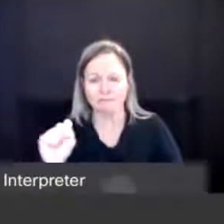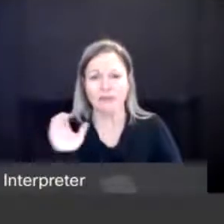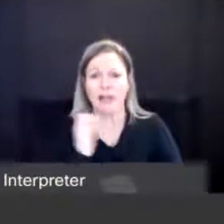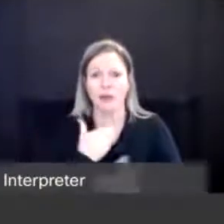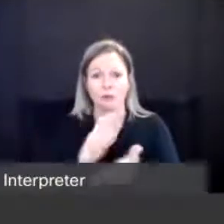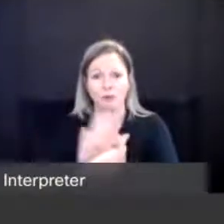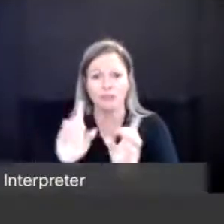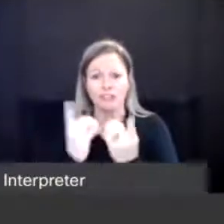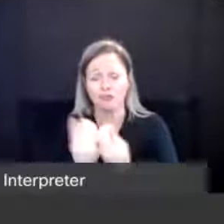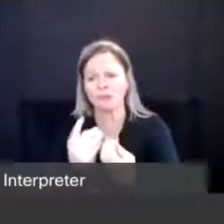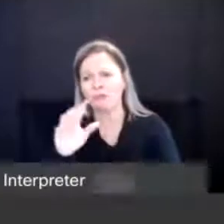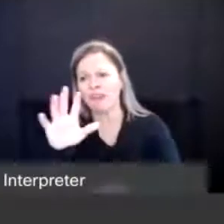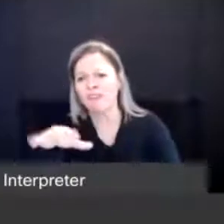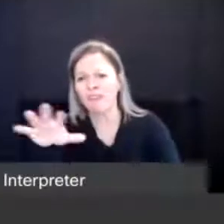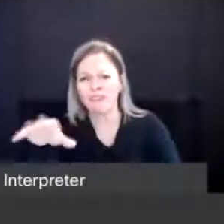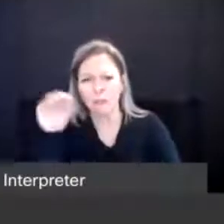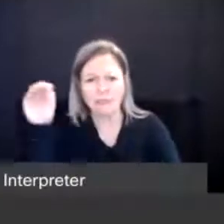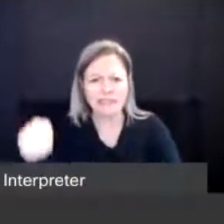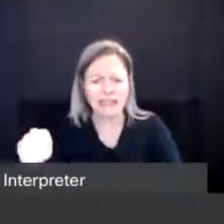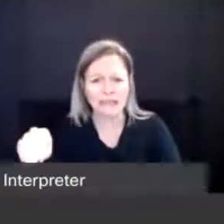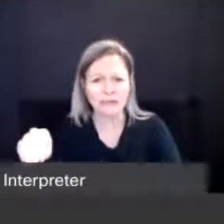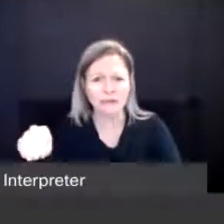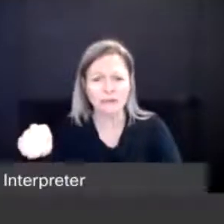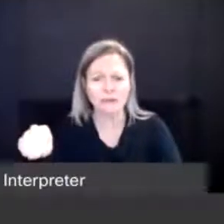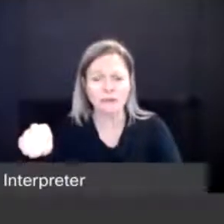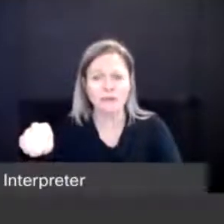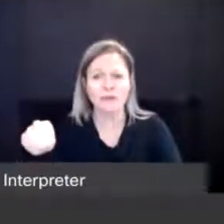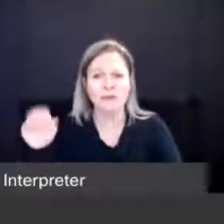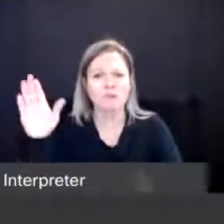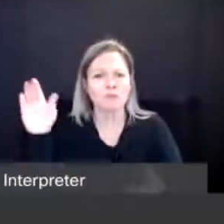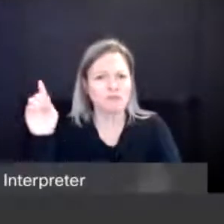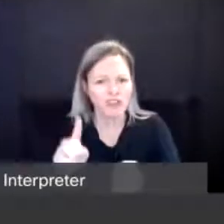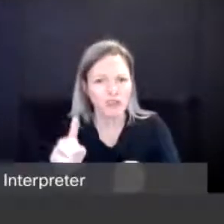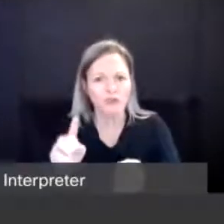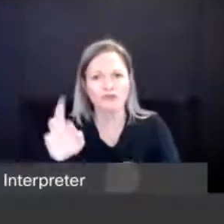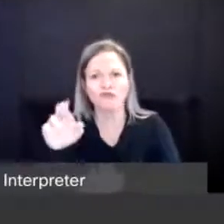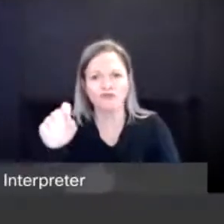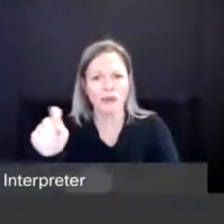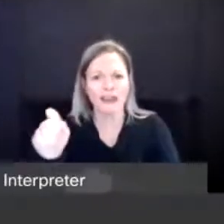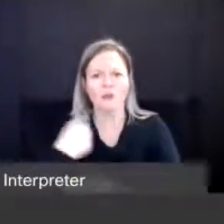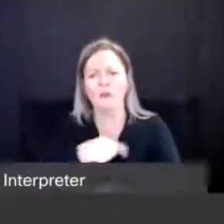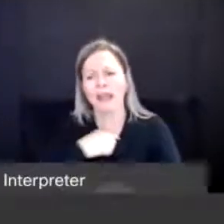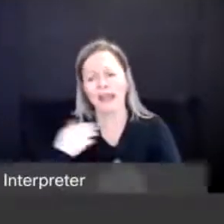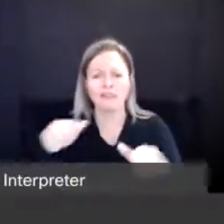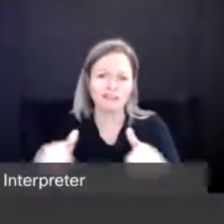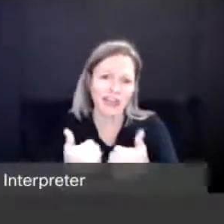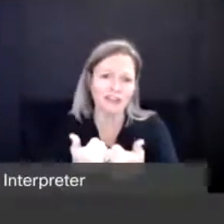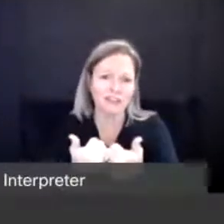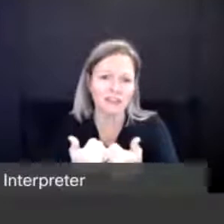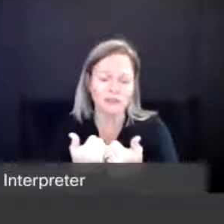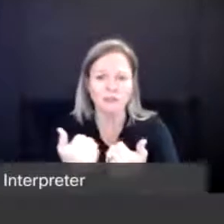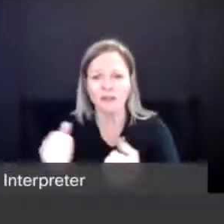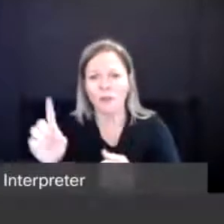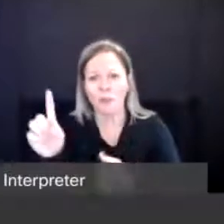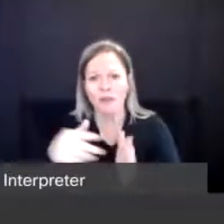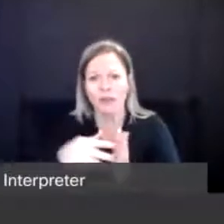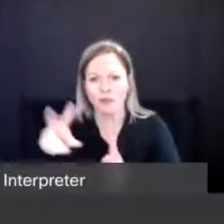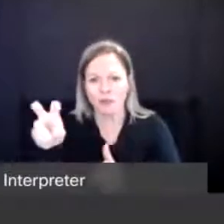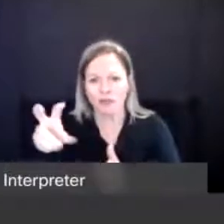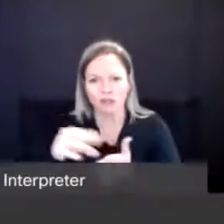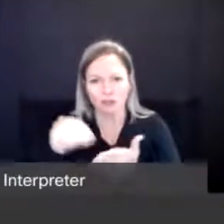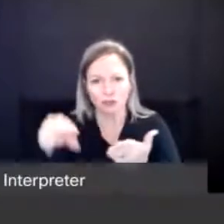about a 55% free and reduced rate. So we do certainly have some challenges. We have about 1,200 students in our district.